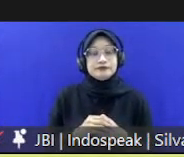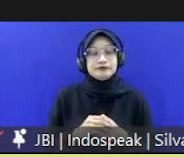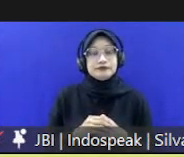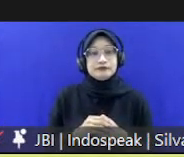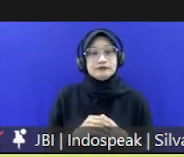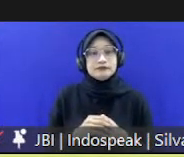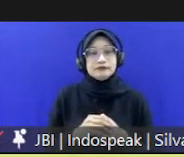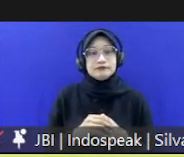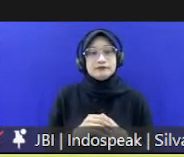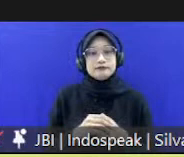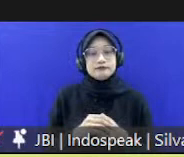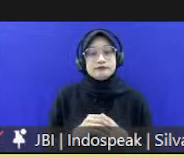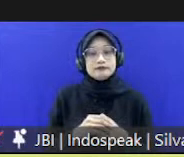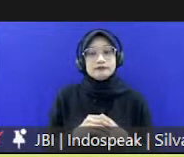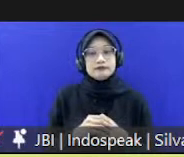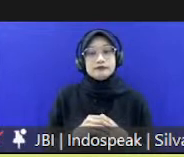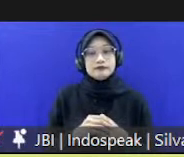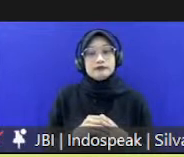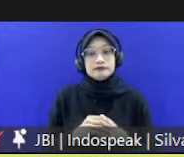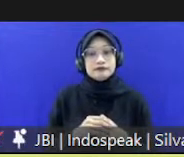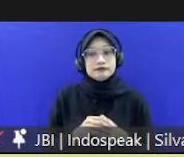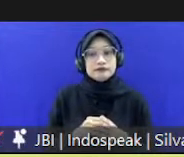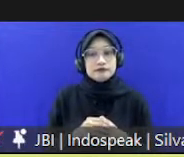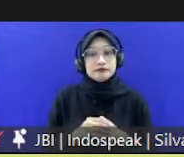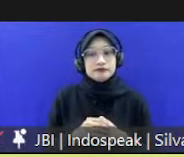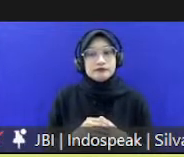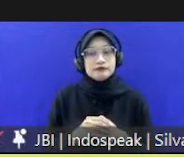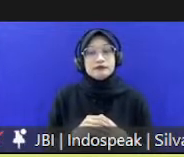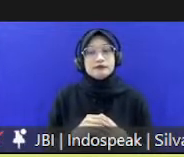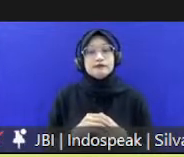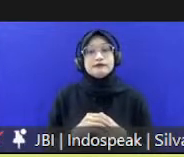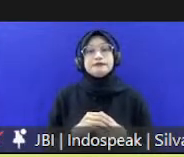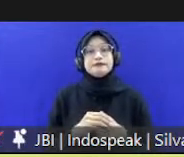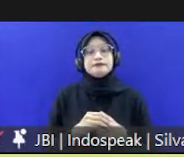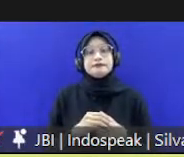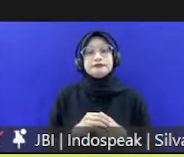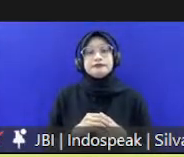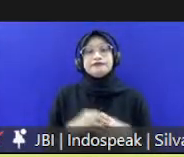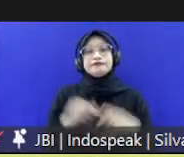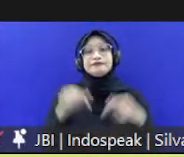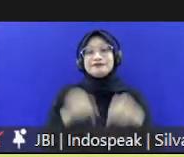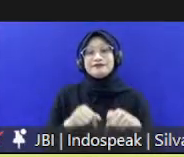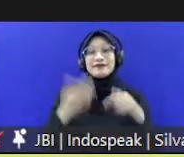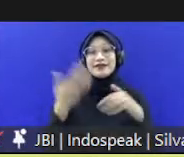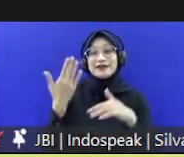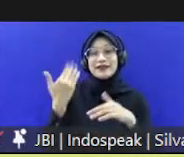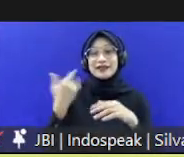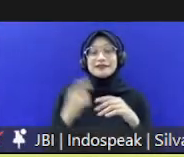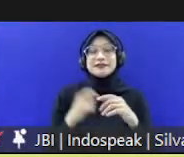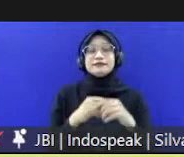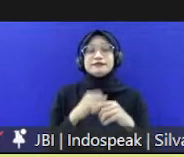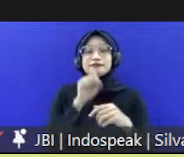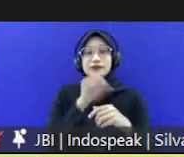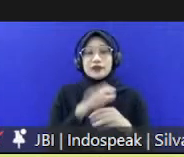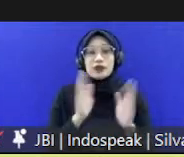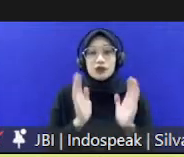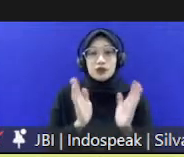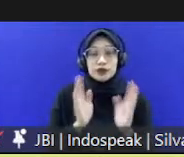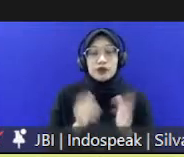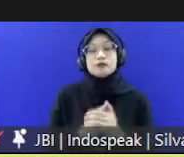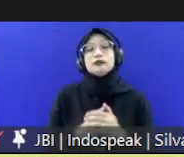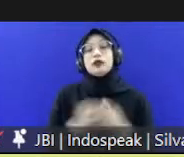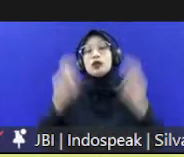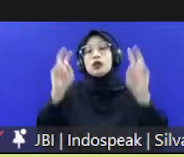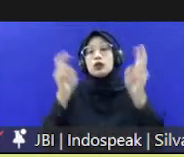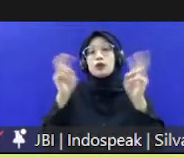Okay, yeah, so look, as Sharon announced earlier, the title of our paper is The Right to Health and the